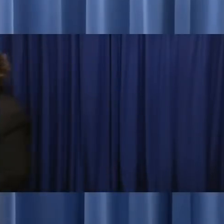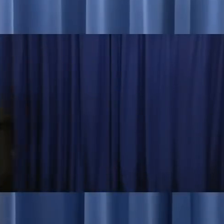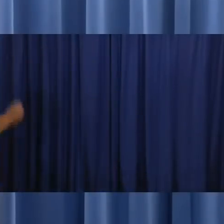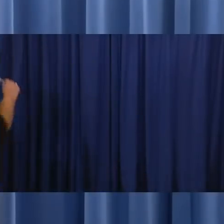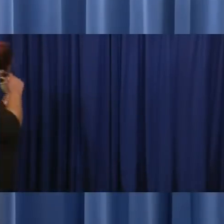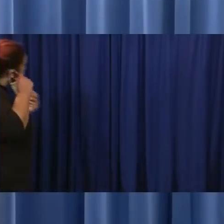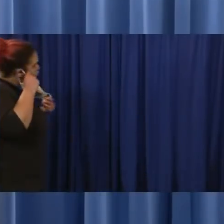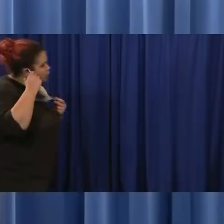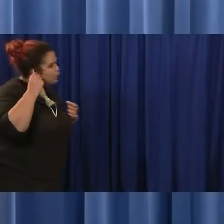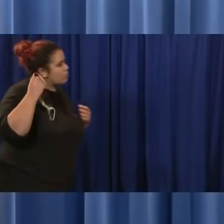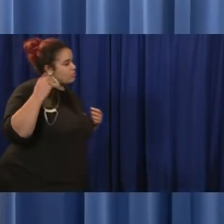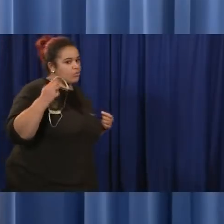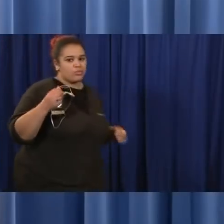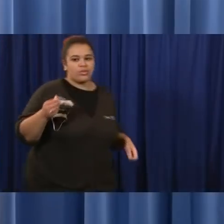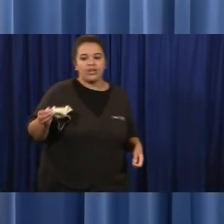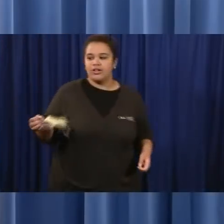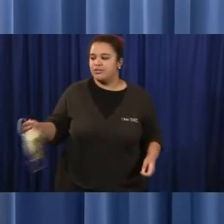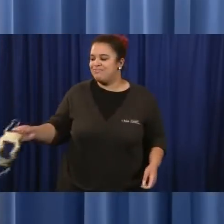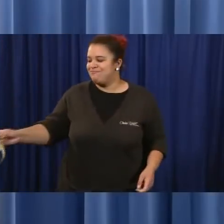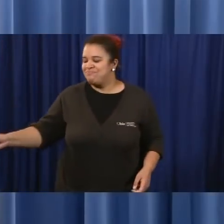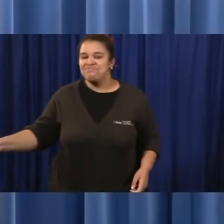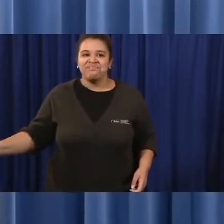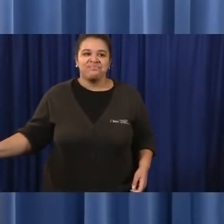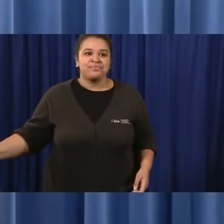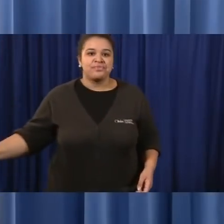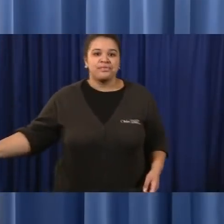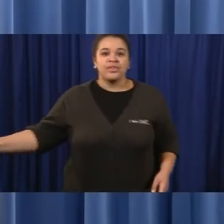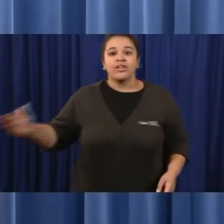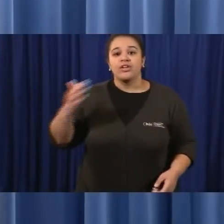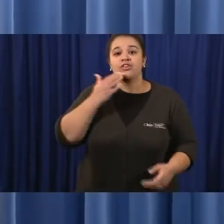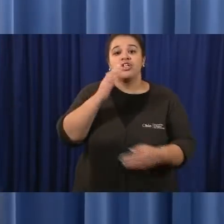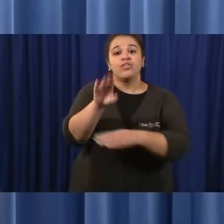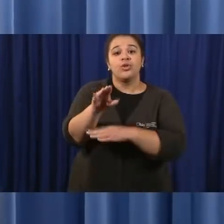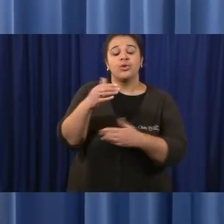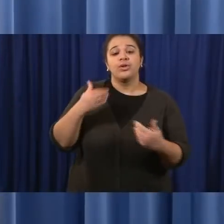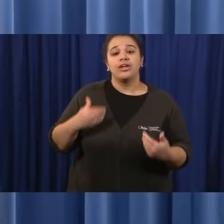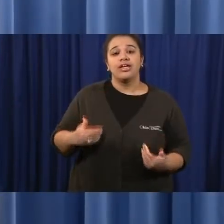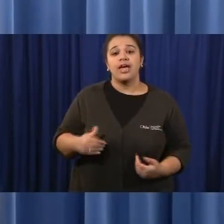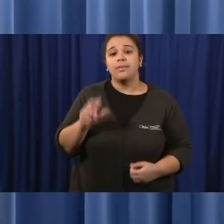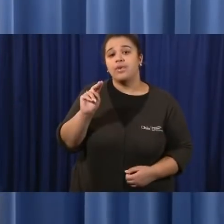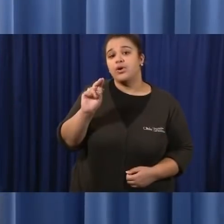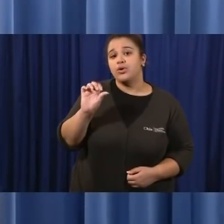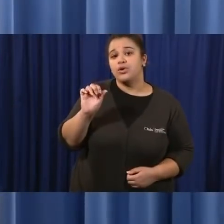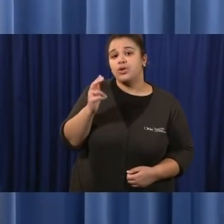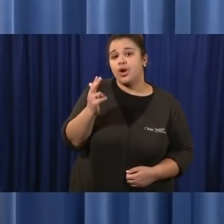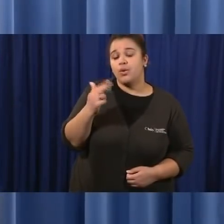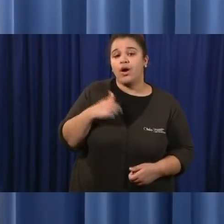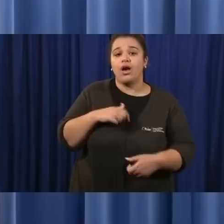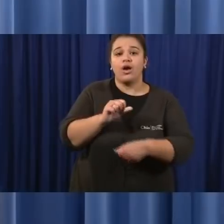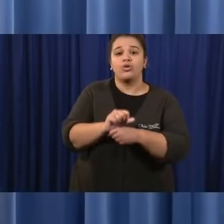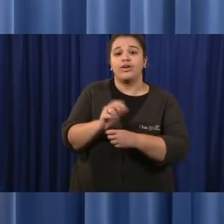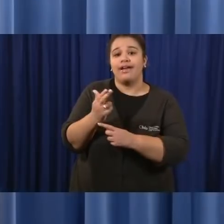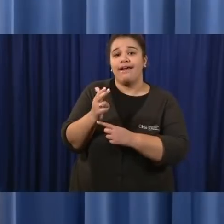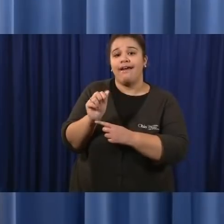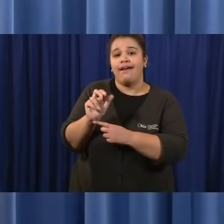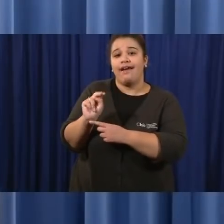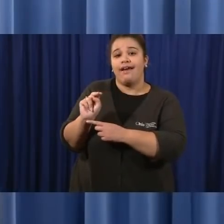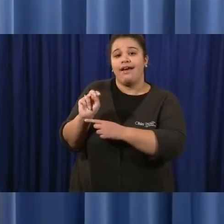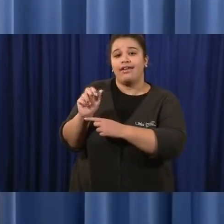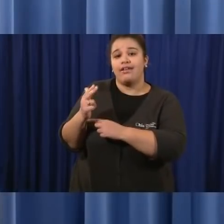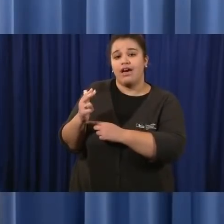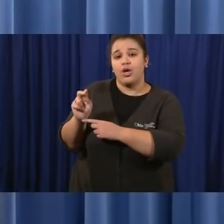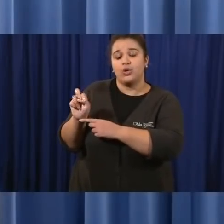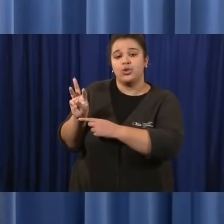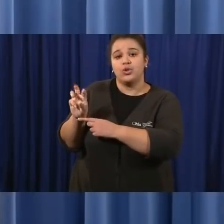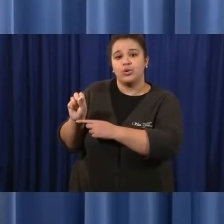Good afternoon, Noah Belendo with Hannah News Service. Governor, hearing that the Office of Budget and Management is starting to